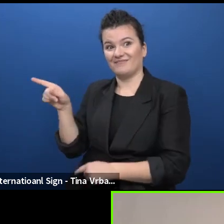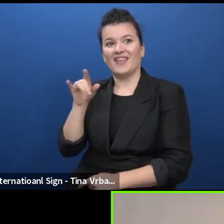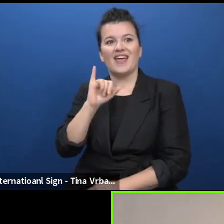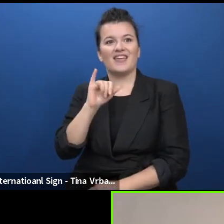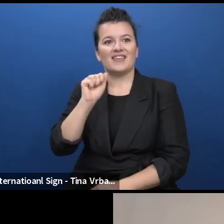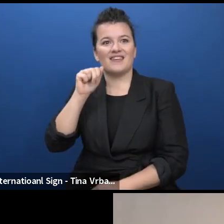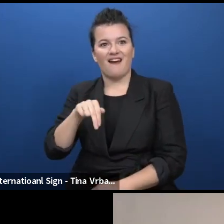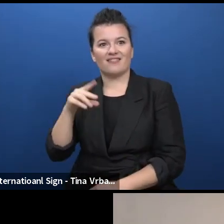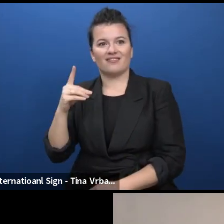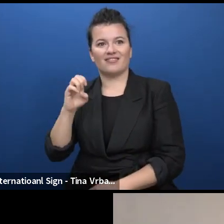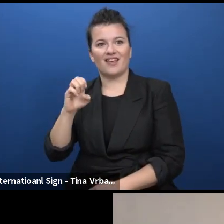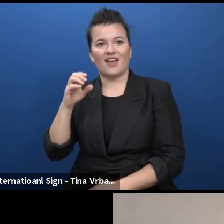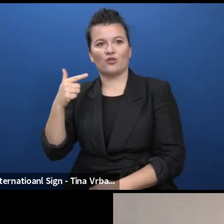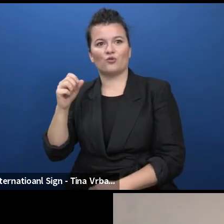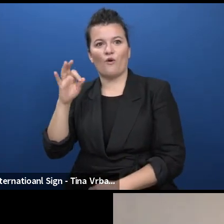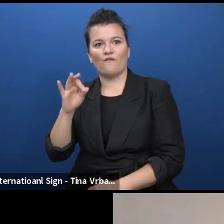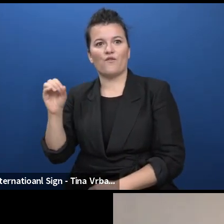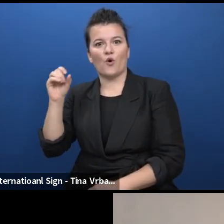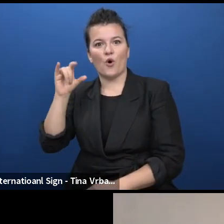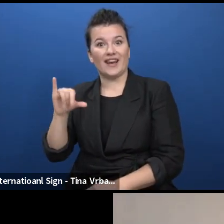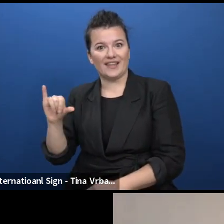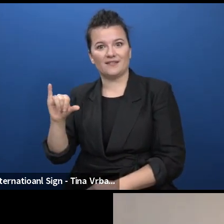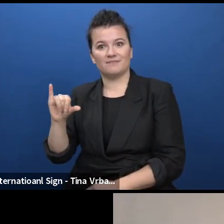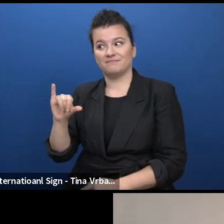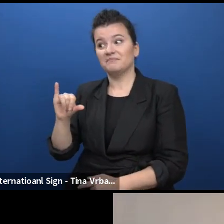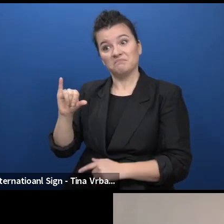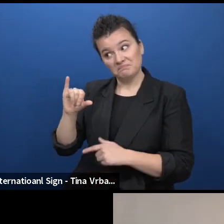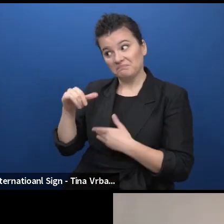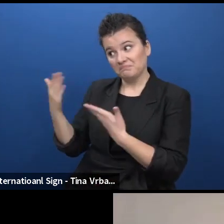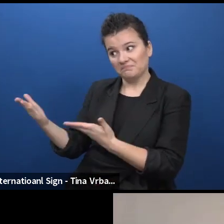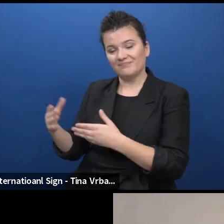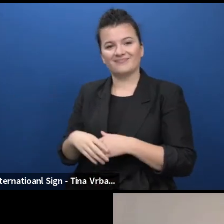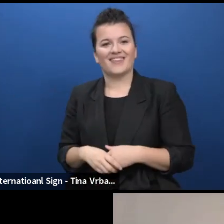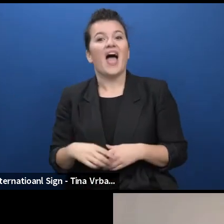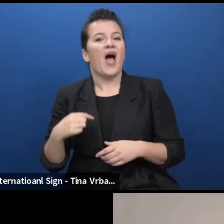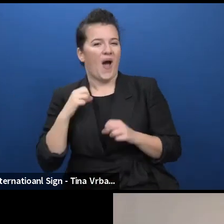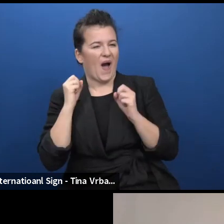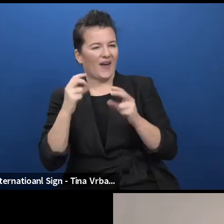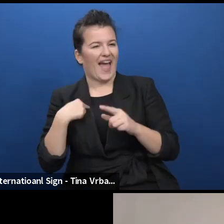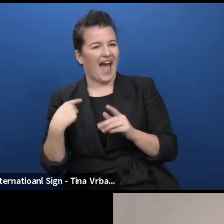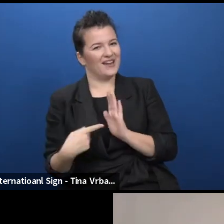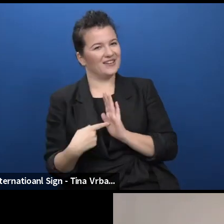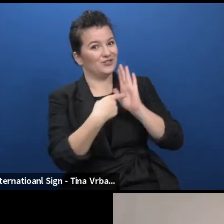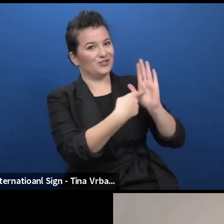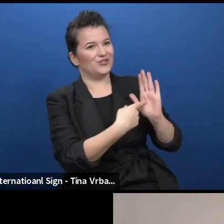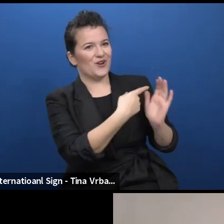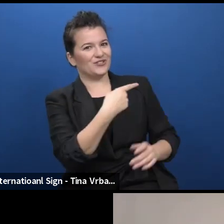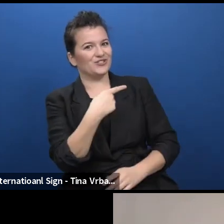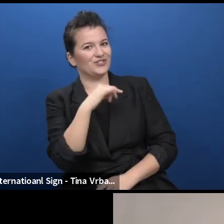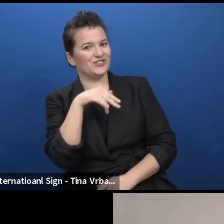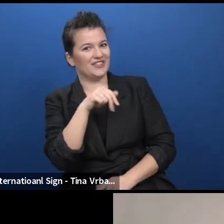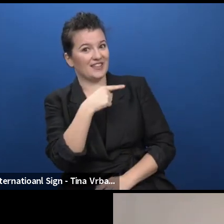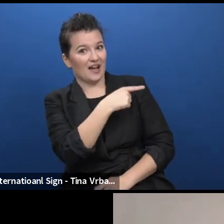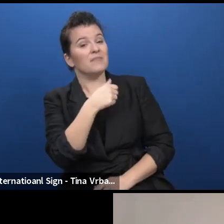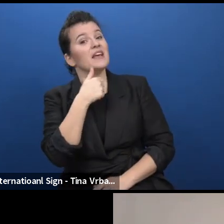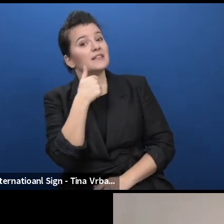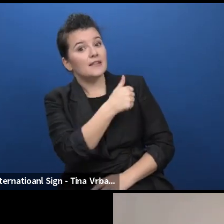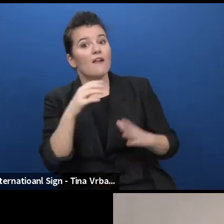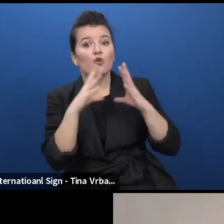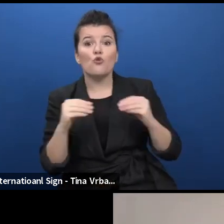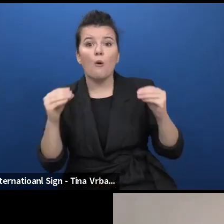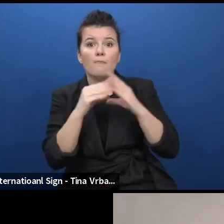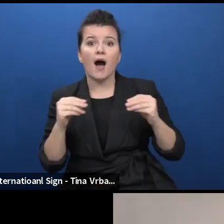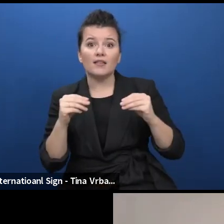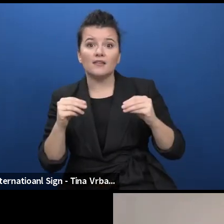All right, I'll start with introducing Gina. Gina is an actress from Romania and has